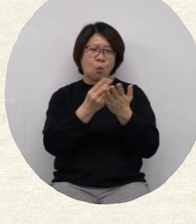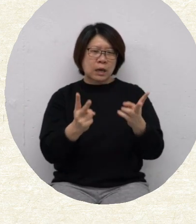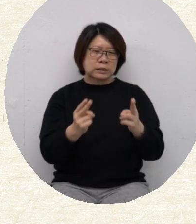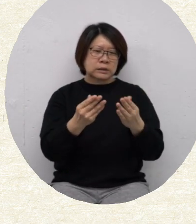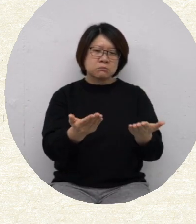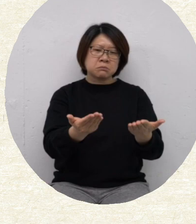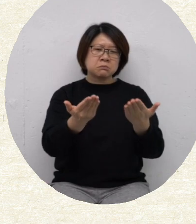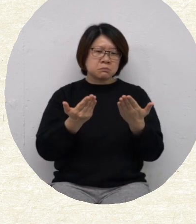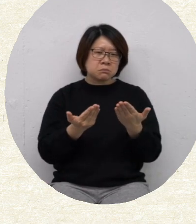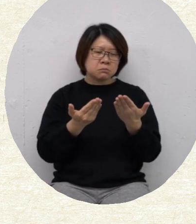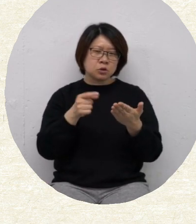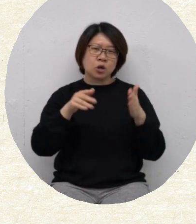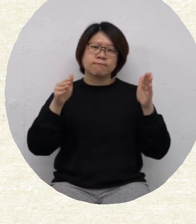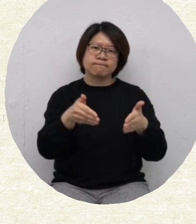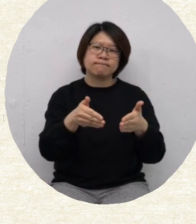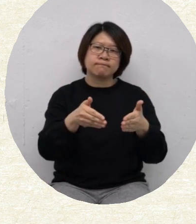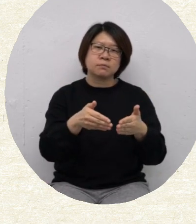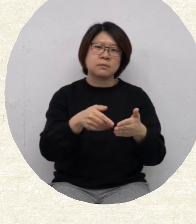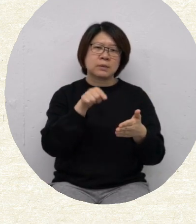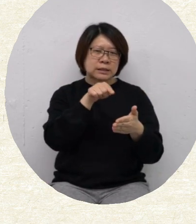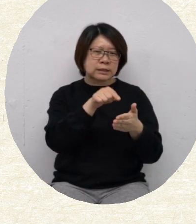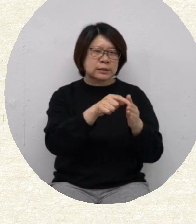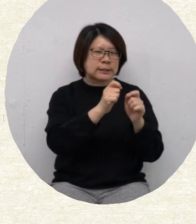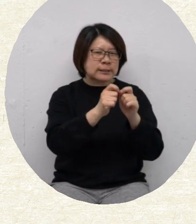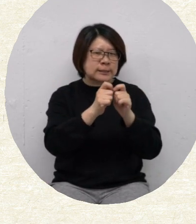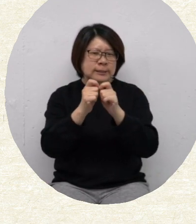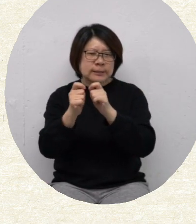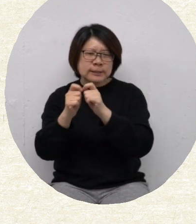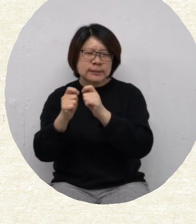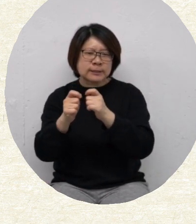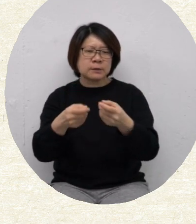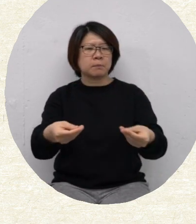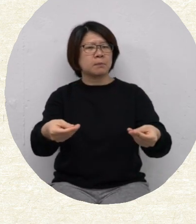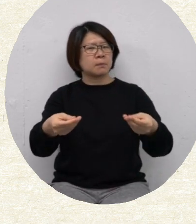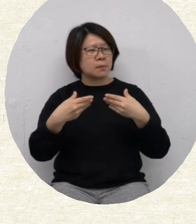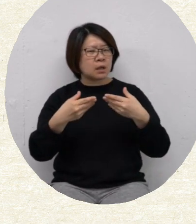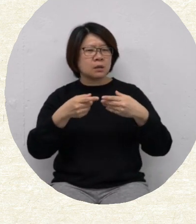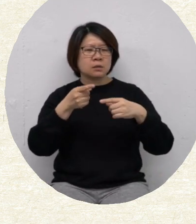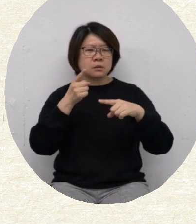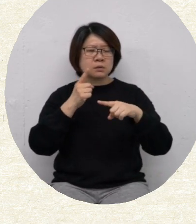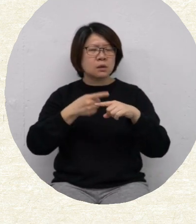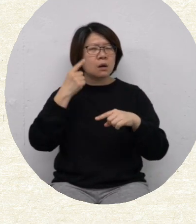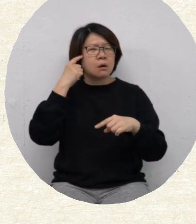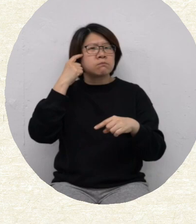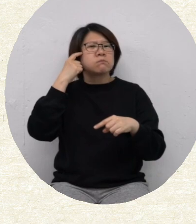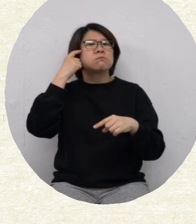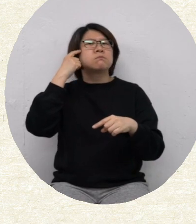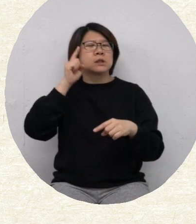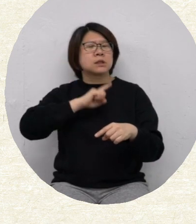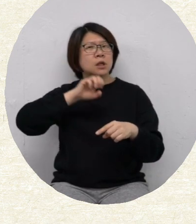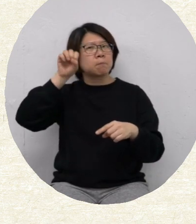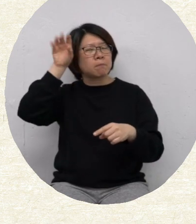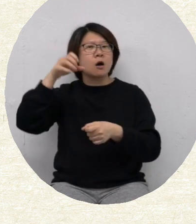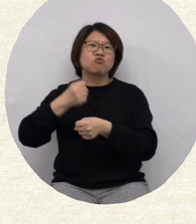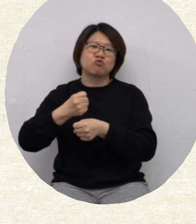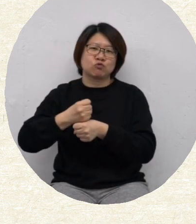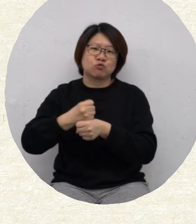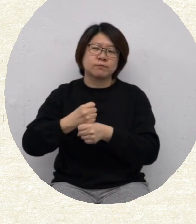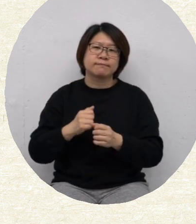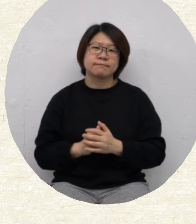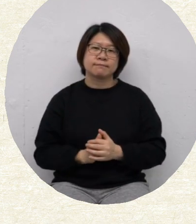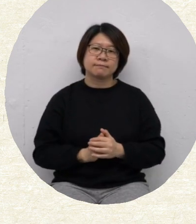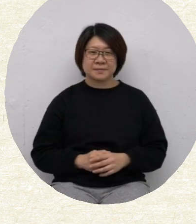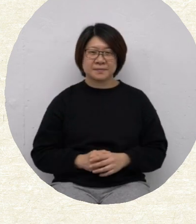of simply encountering these images out of context. These are the sentiments that also inspire me to make my